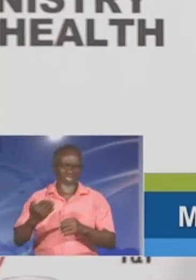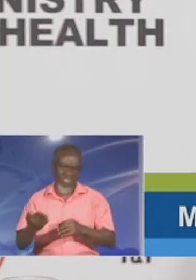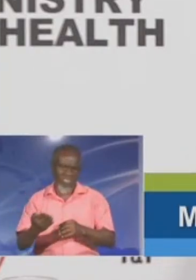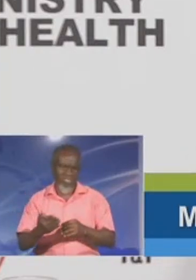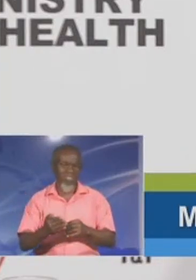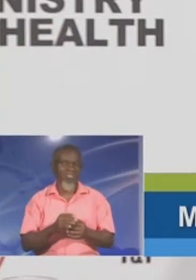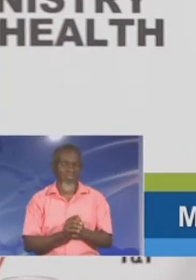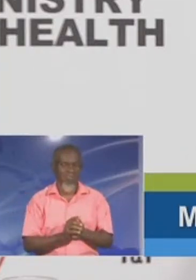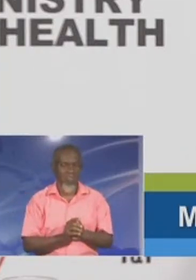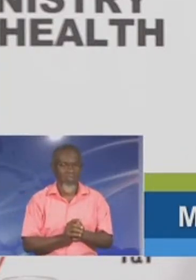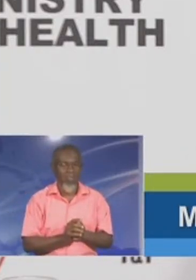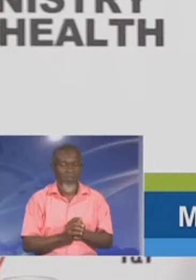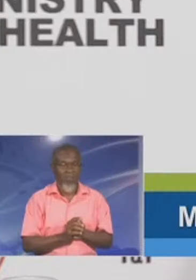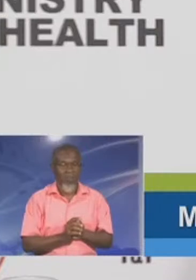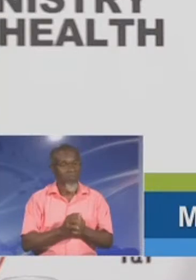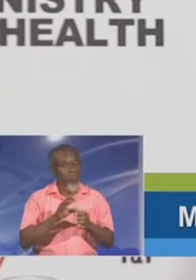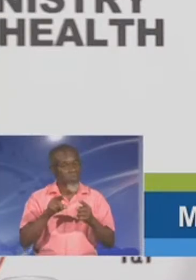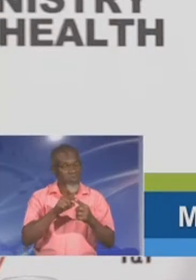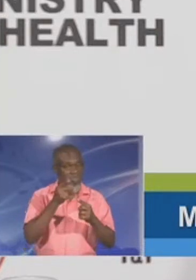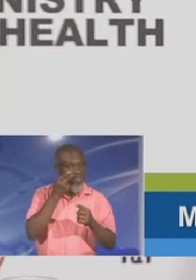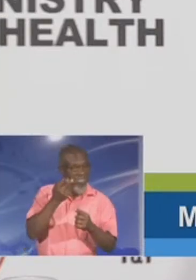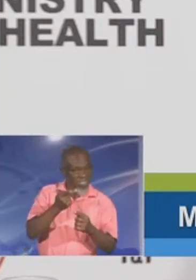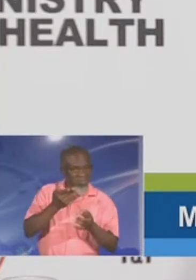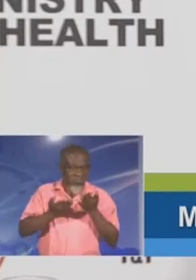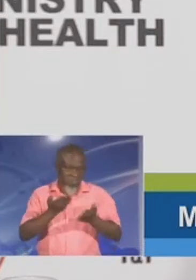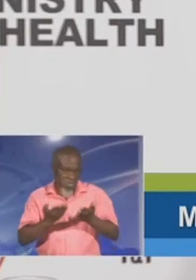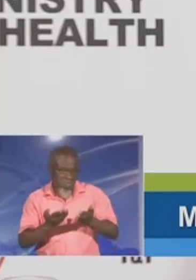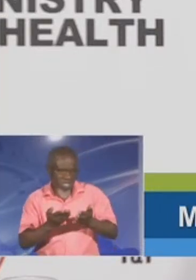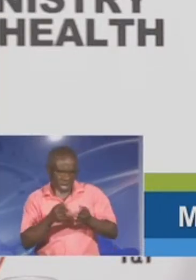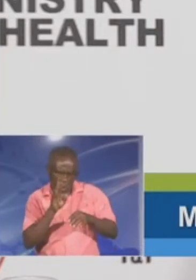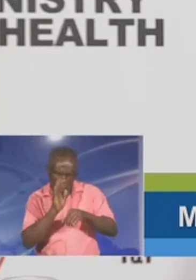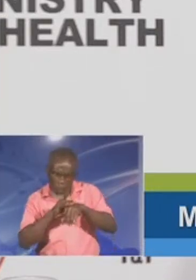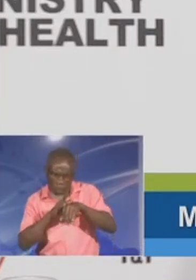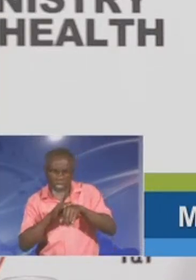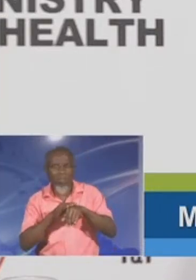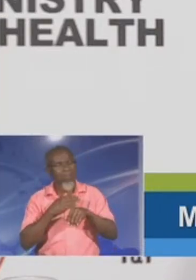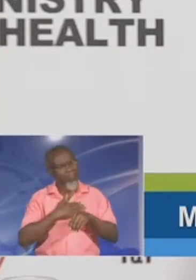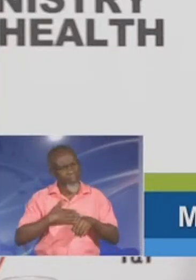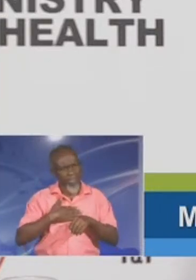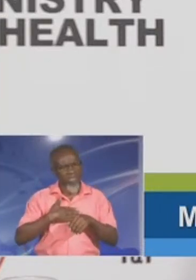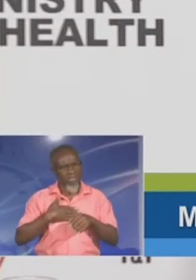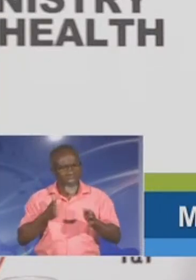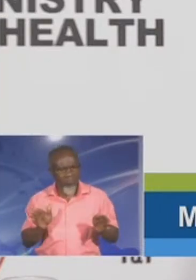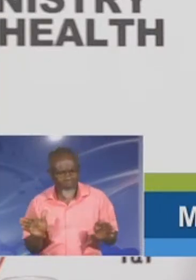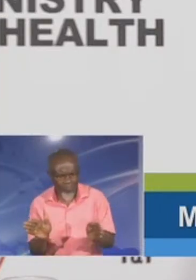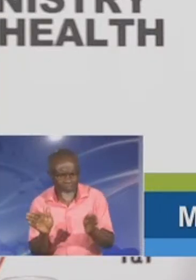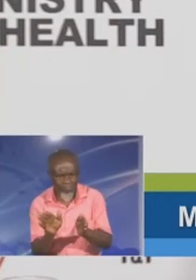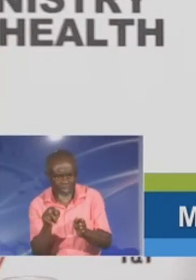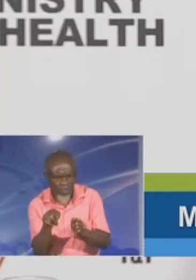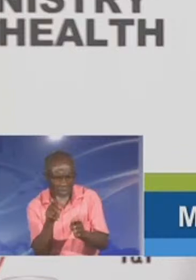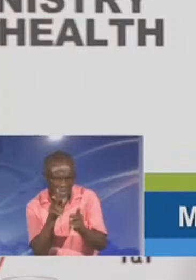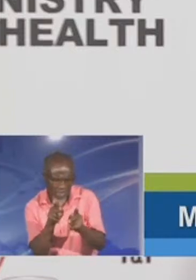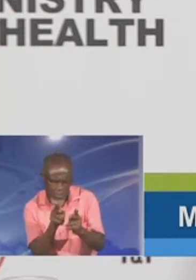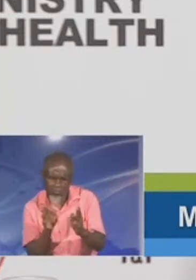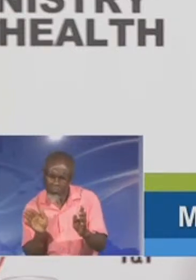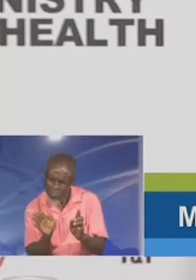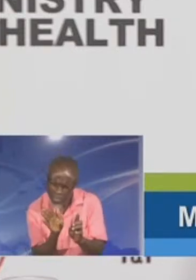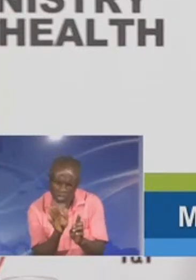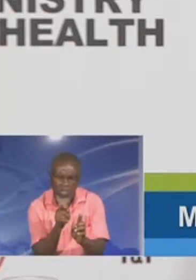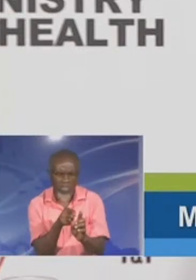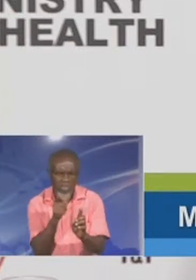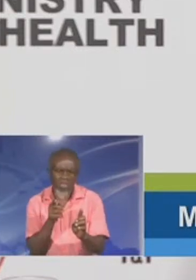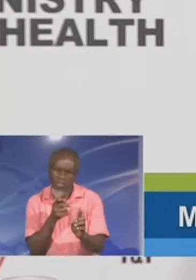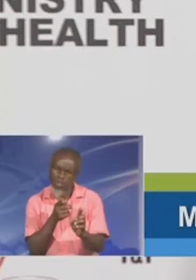point that when you see something that might be a red flag, please encourage that person to talk to someone, to